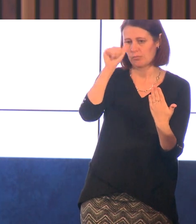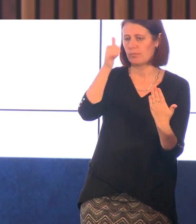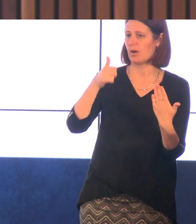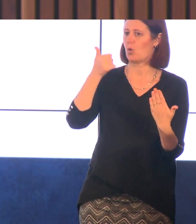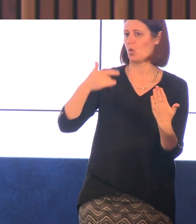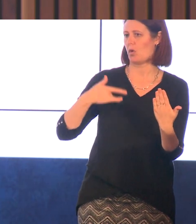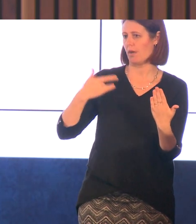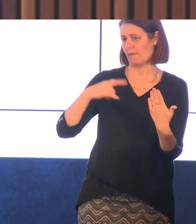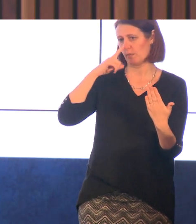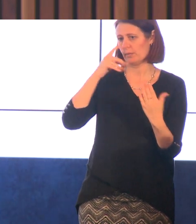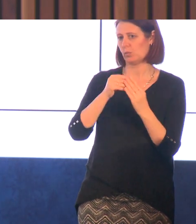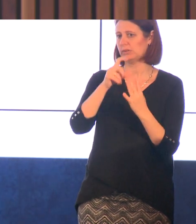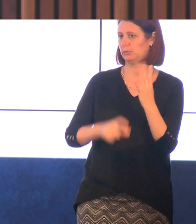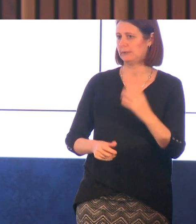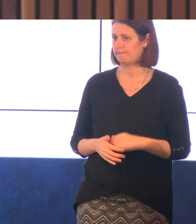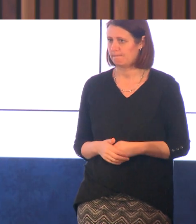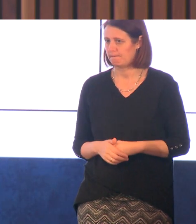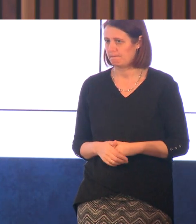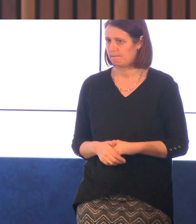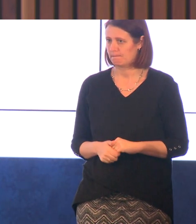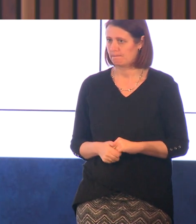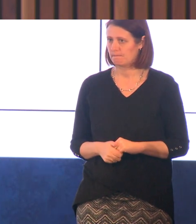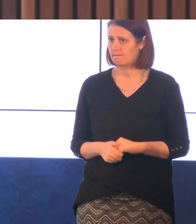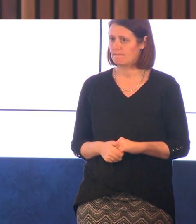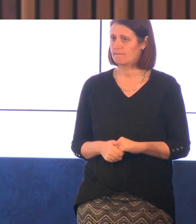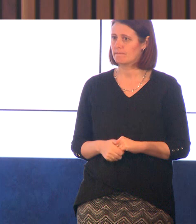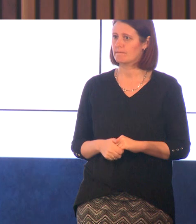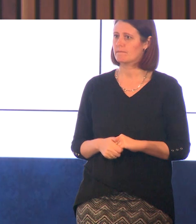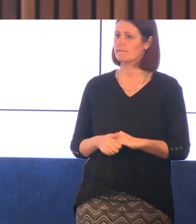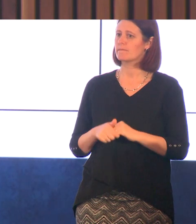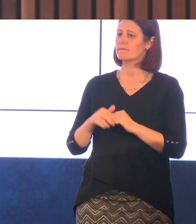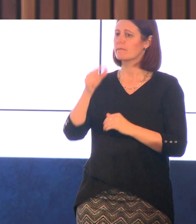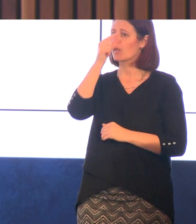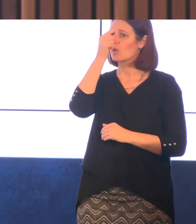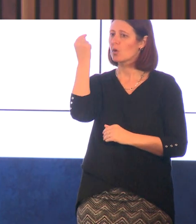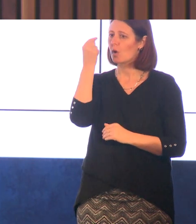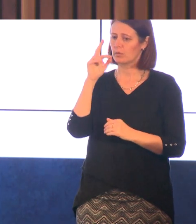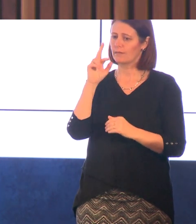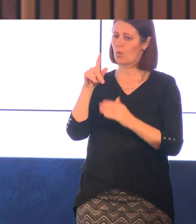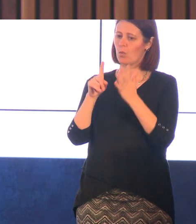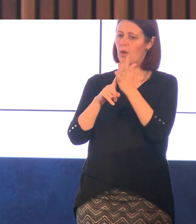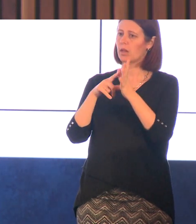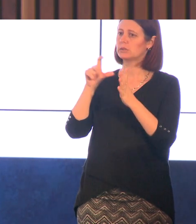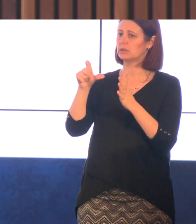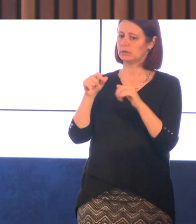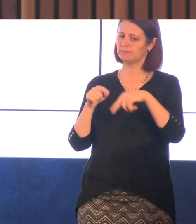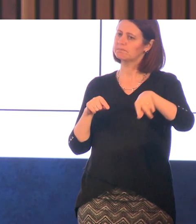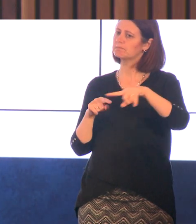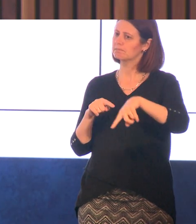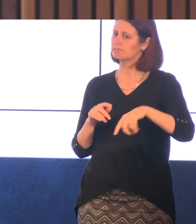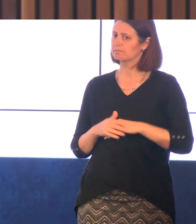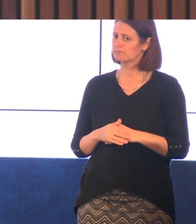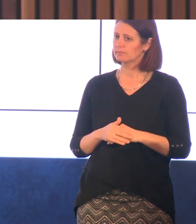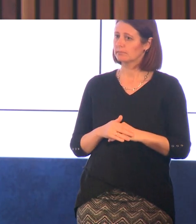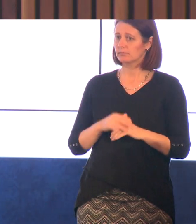life for people with disability. The goals for local area coordinators included getting to